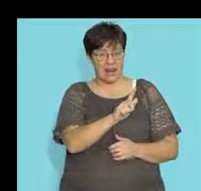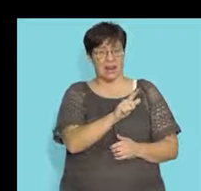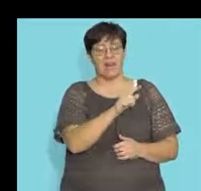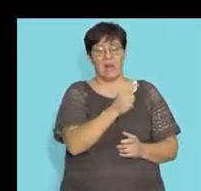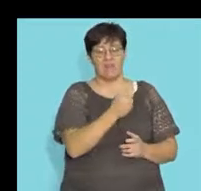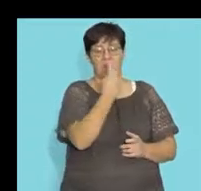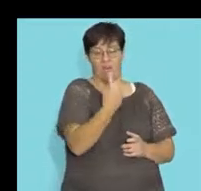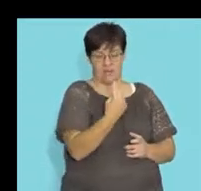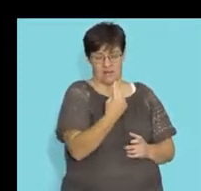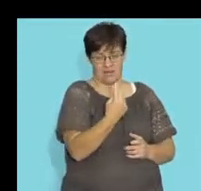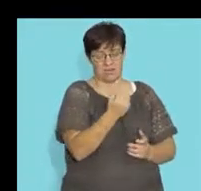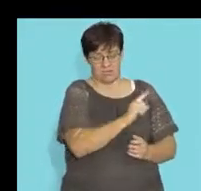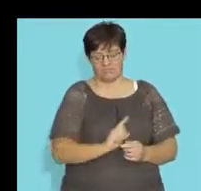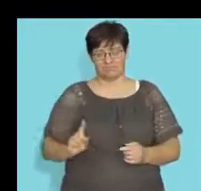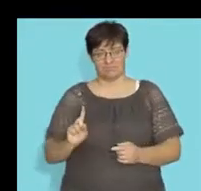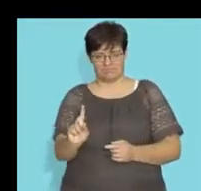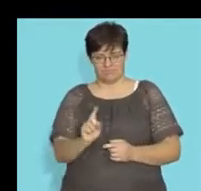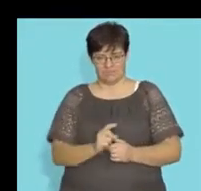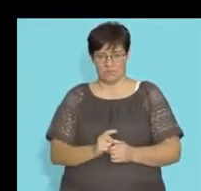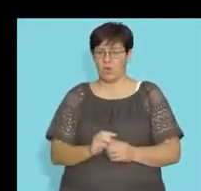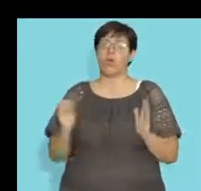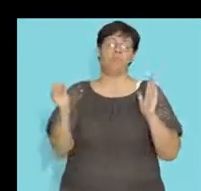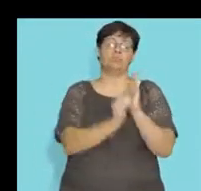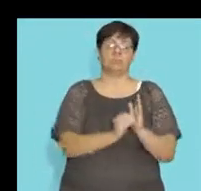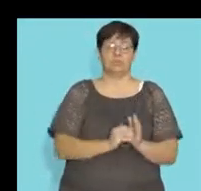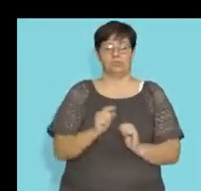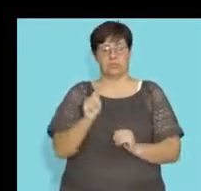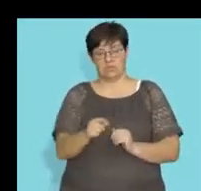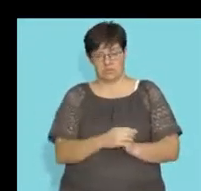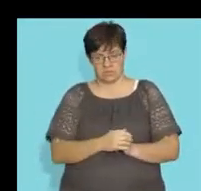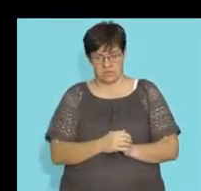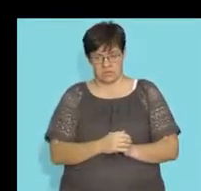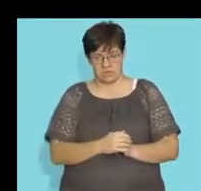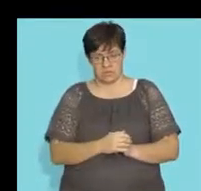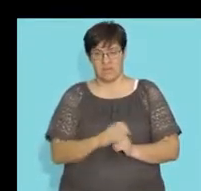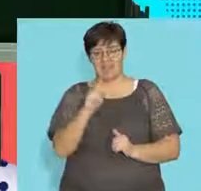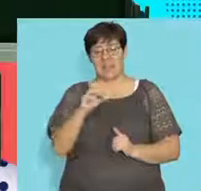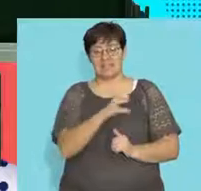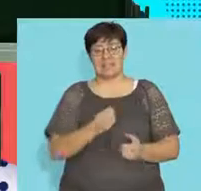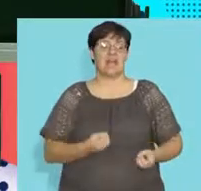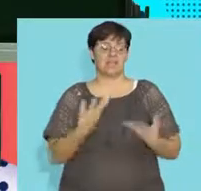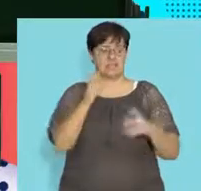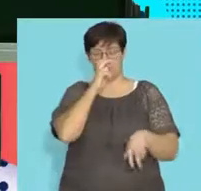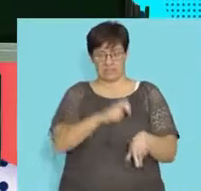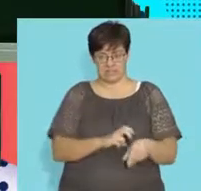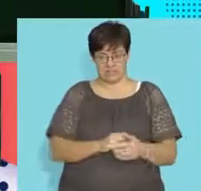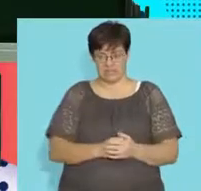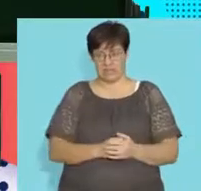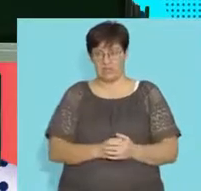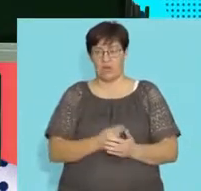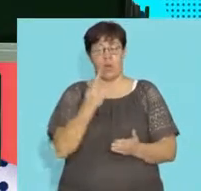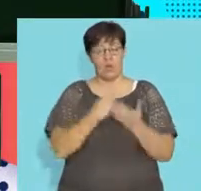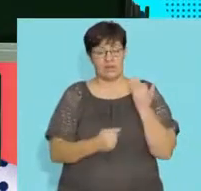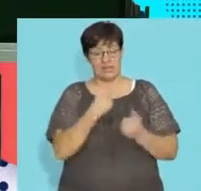because liquids has got a concentration of 1. So we do not have to write the 1 as part of the